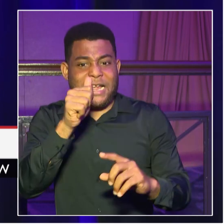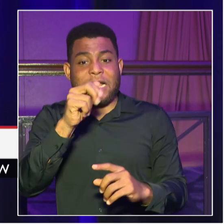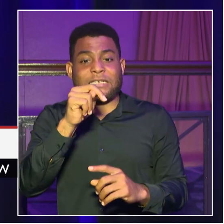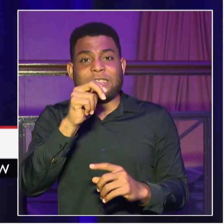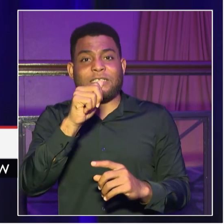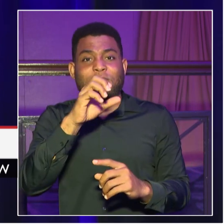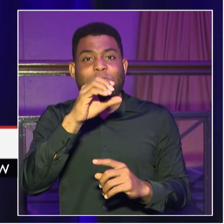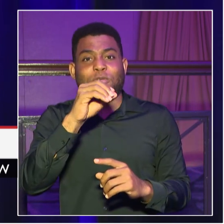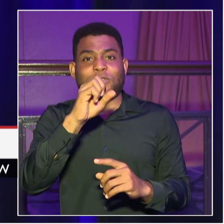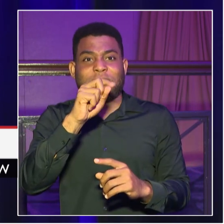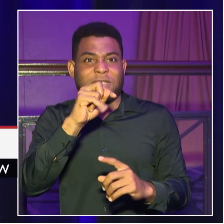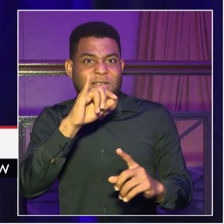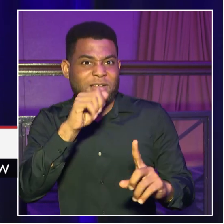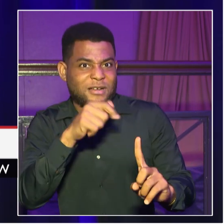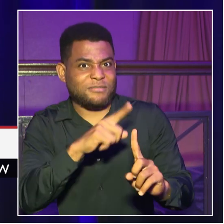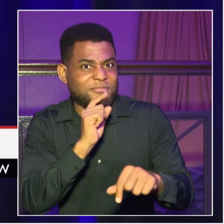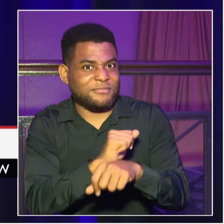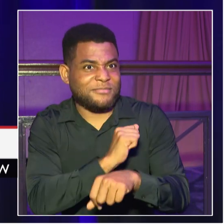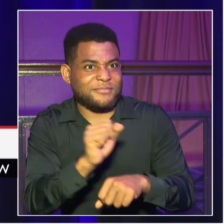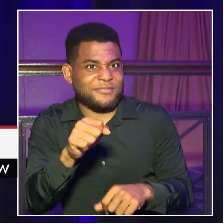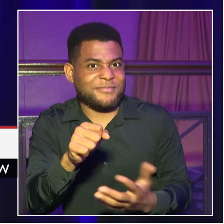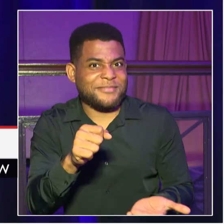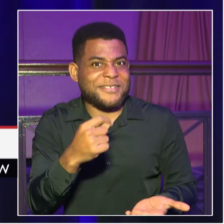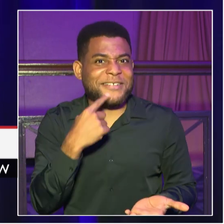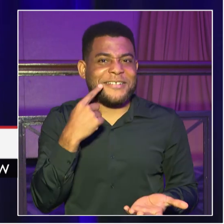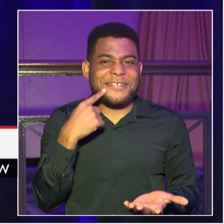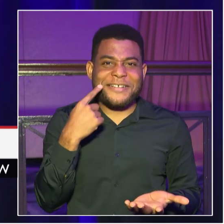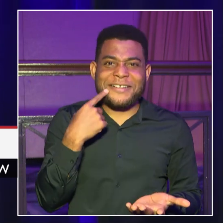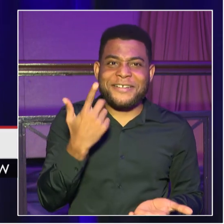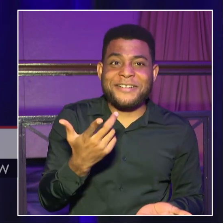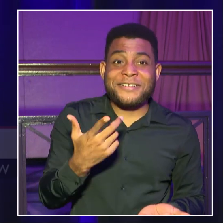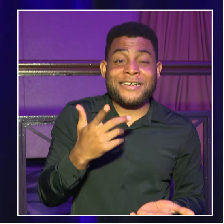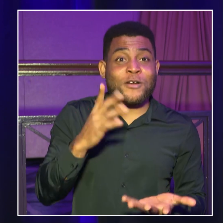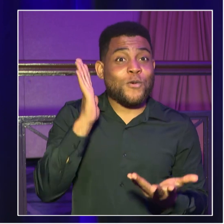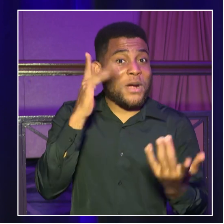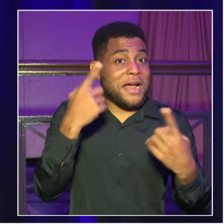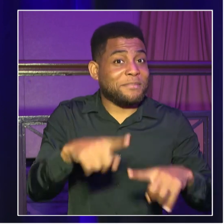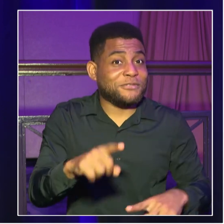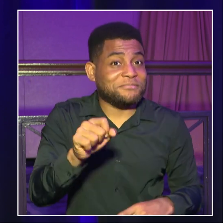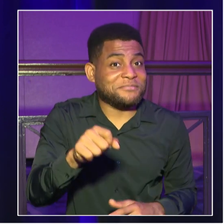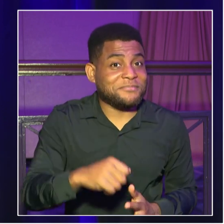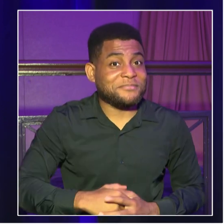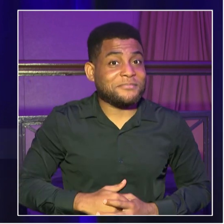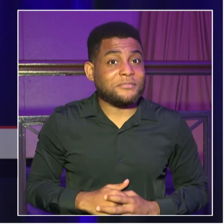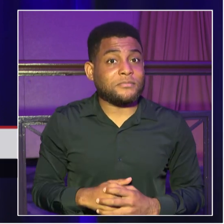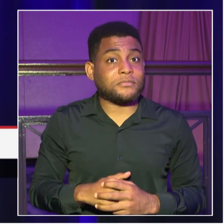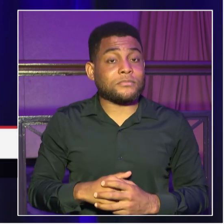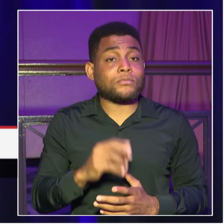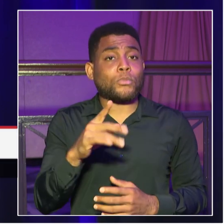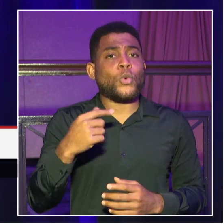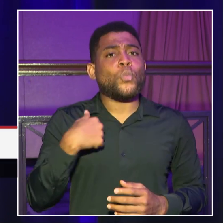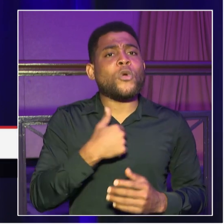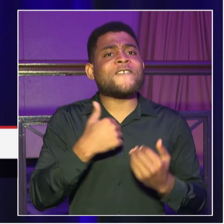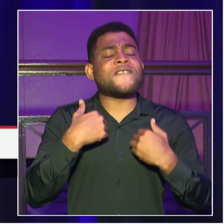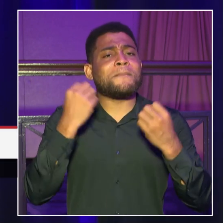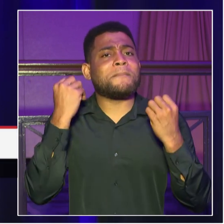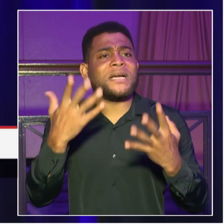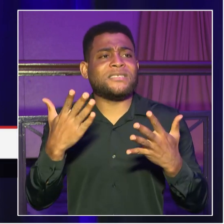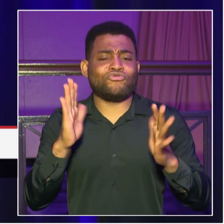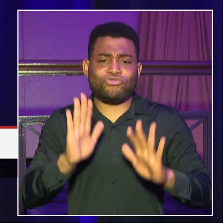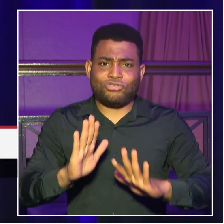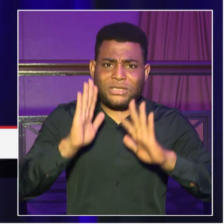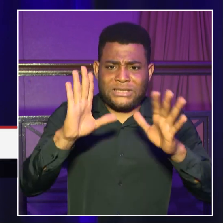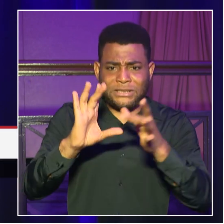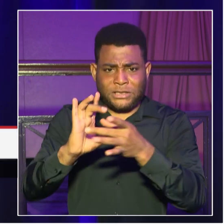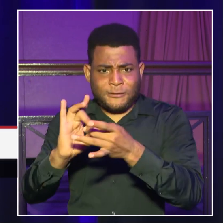only gotten better and only attracted more people. Our wonderful relationship with the people of Japan and the National